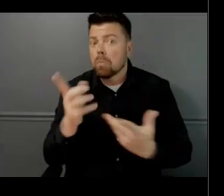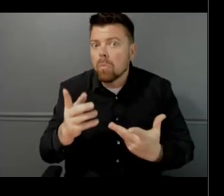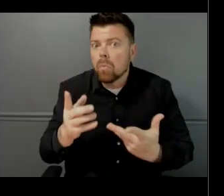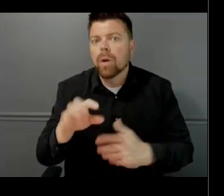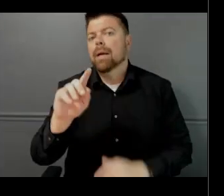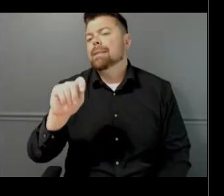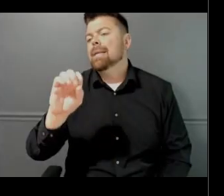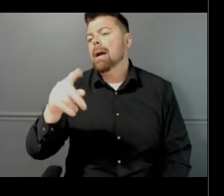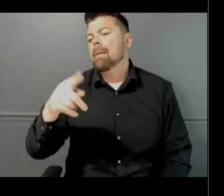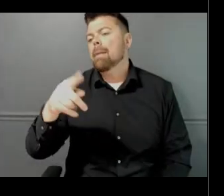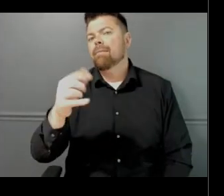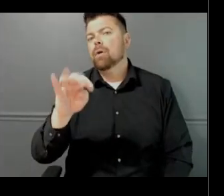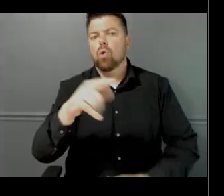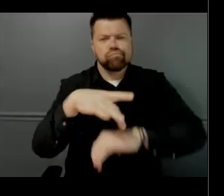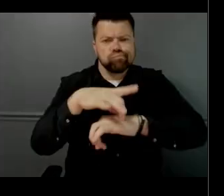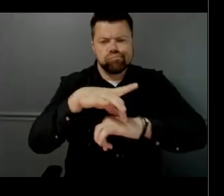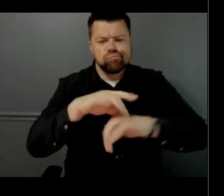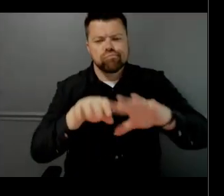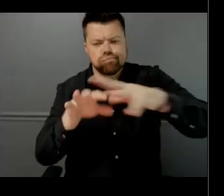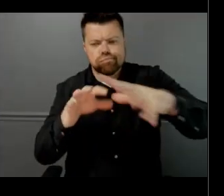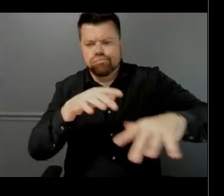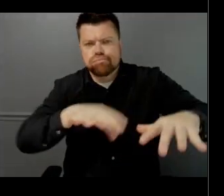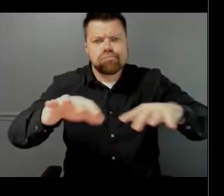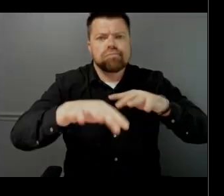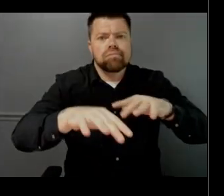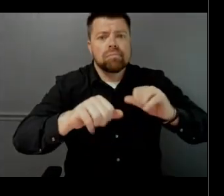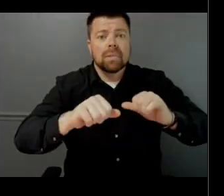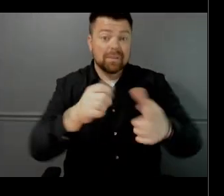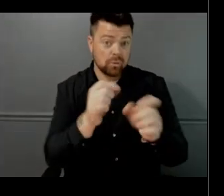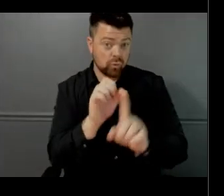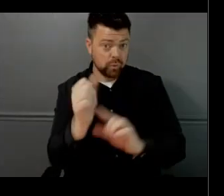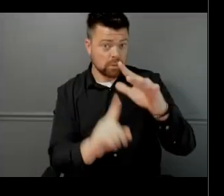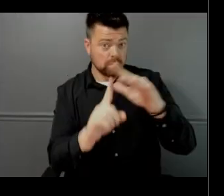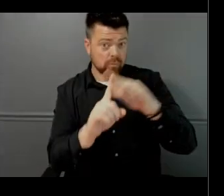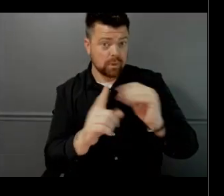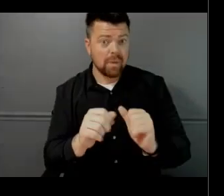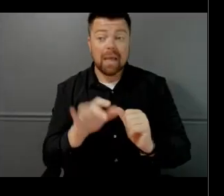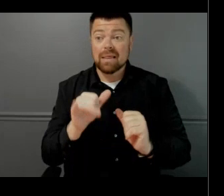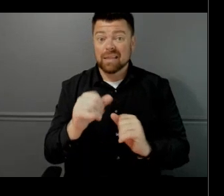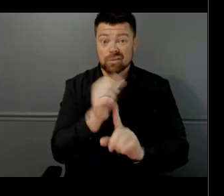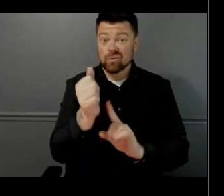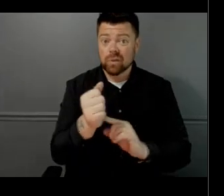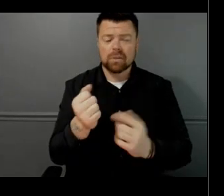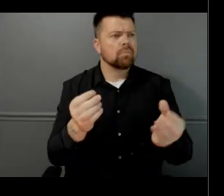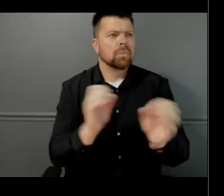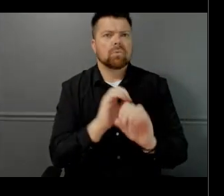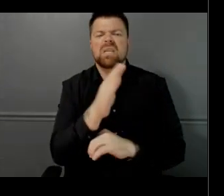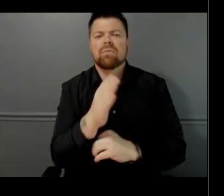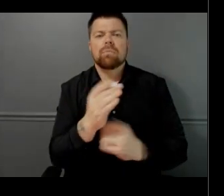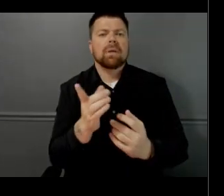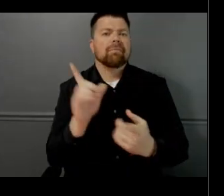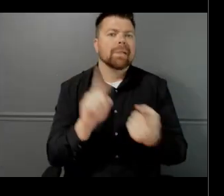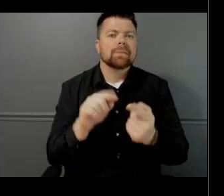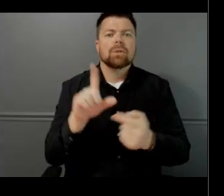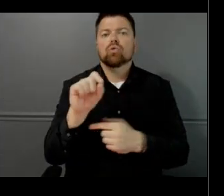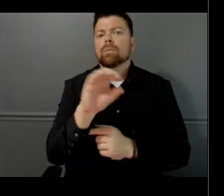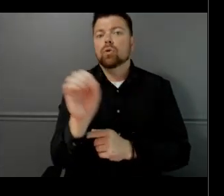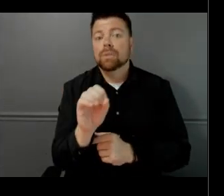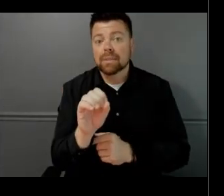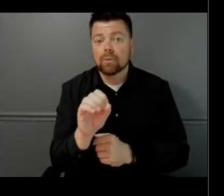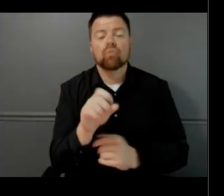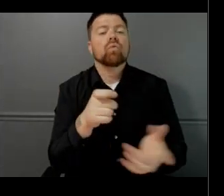even in these cases, there will never be a condition where less than 20% of the units are required to comply with the